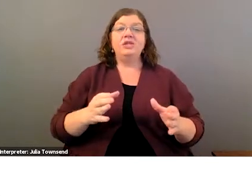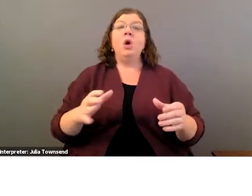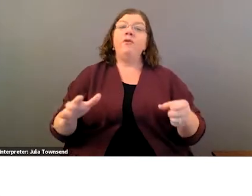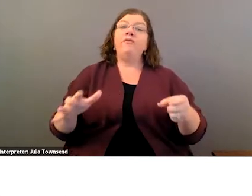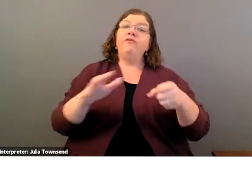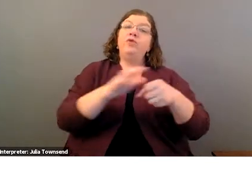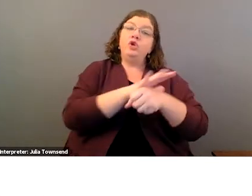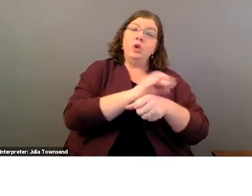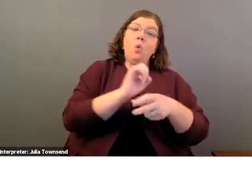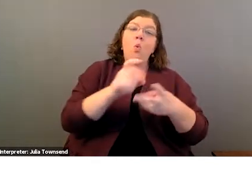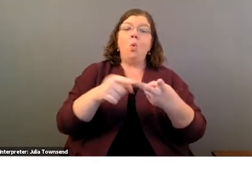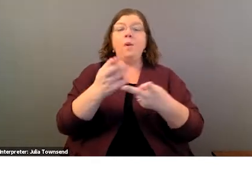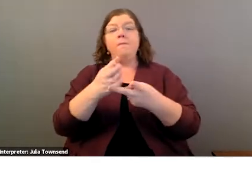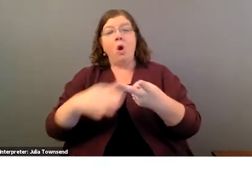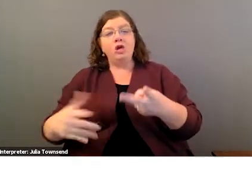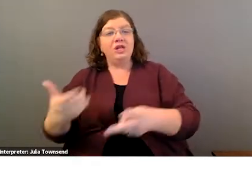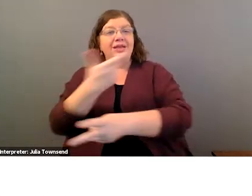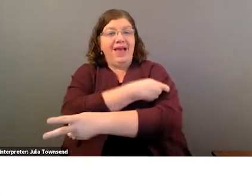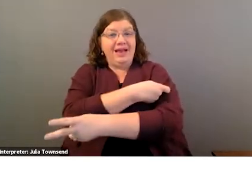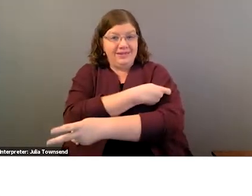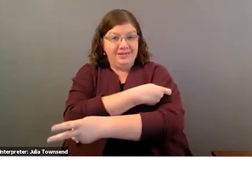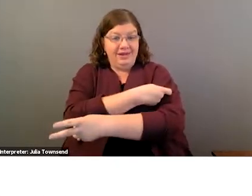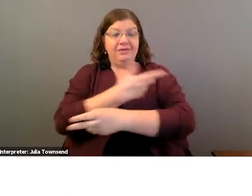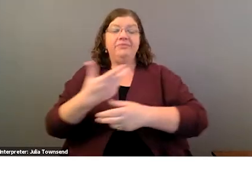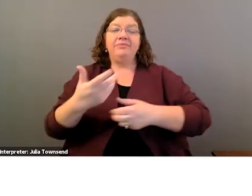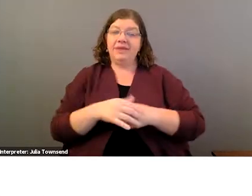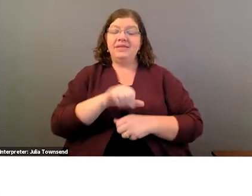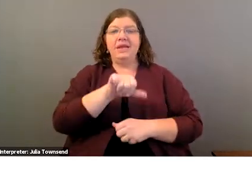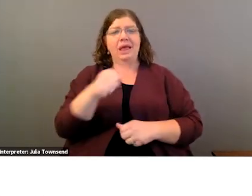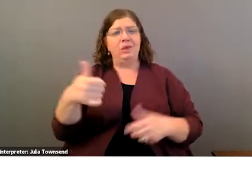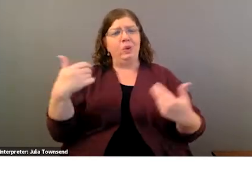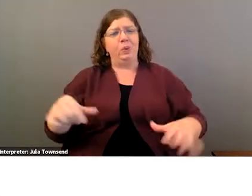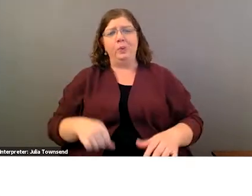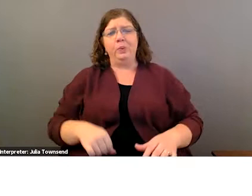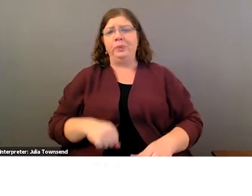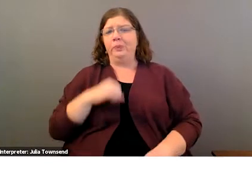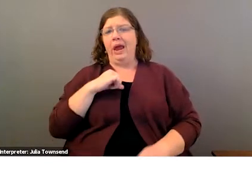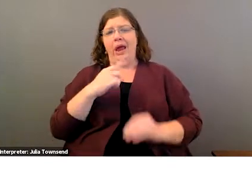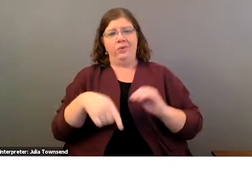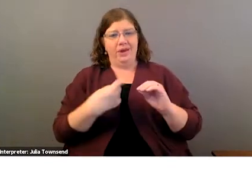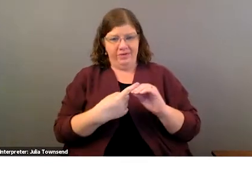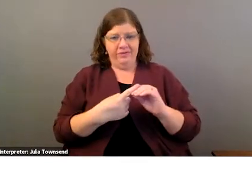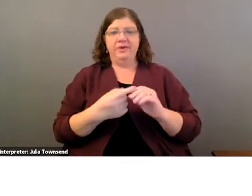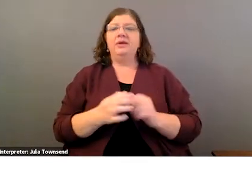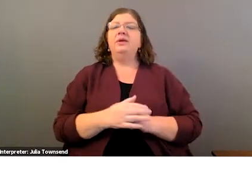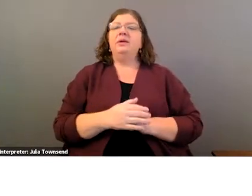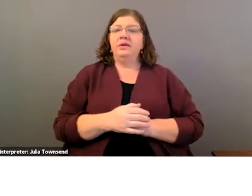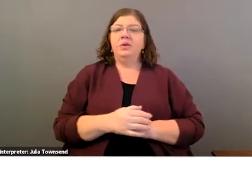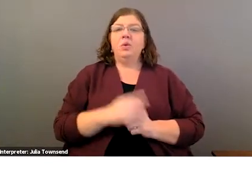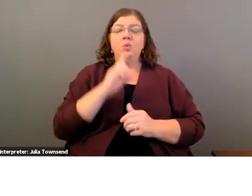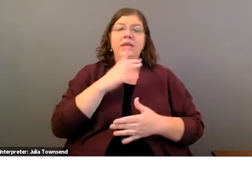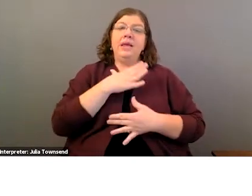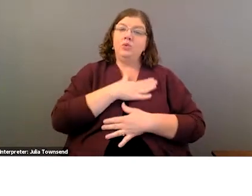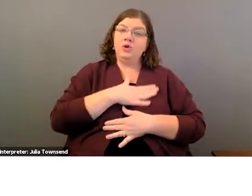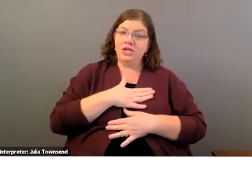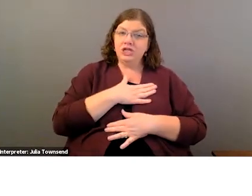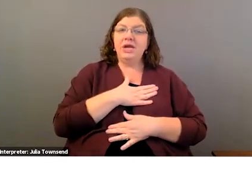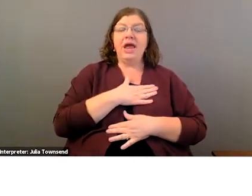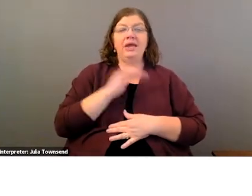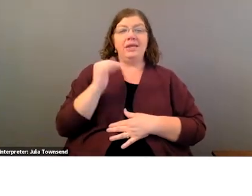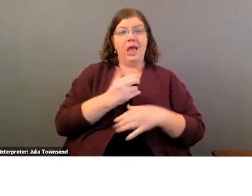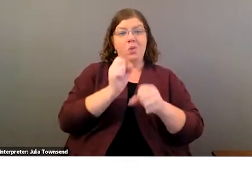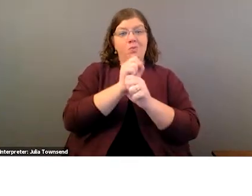or partially vaccinated. Another thing that we are very proud of, and we appreciate that our